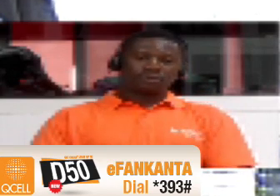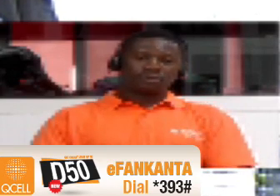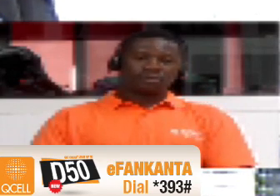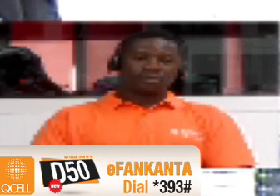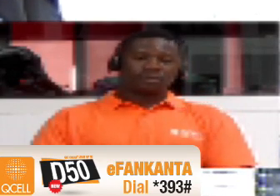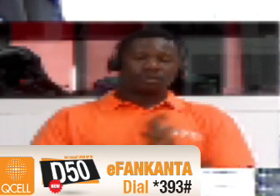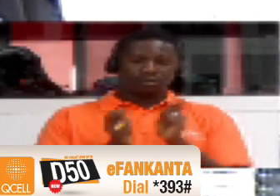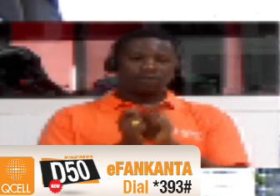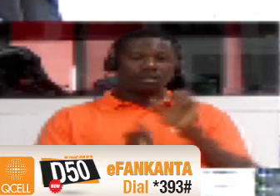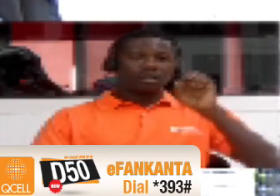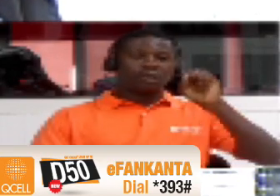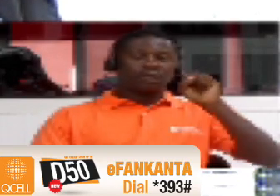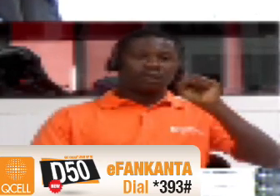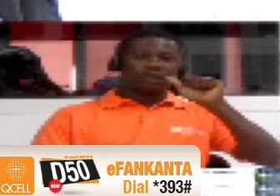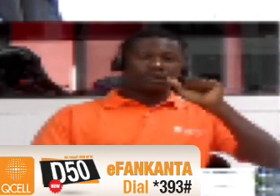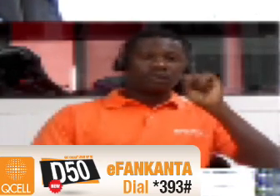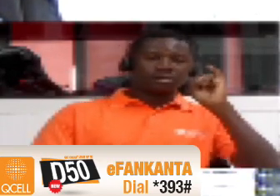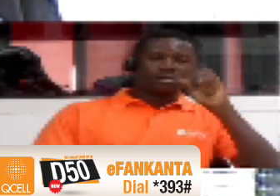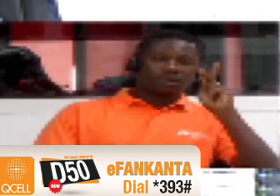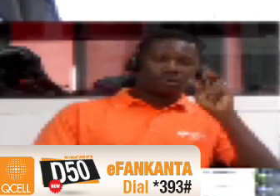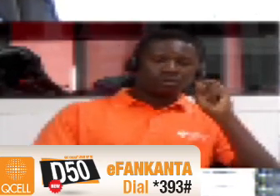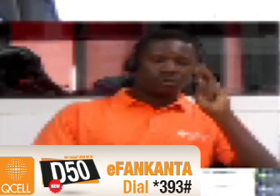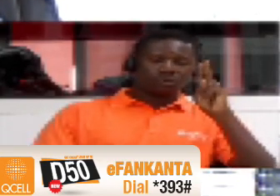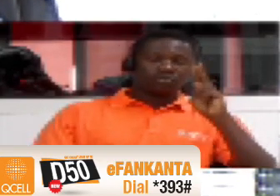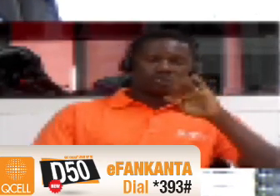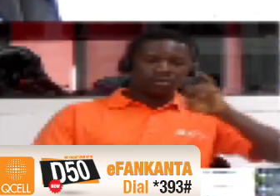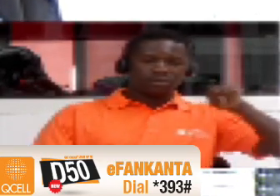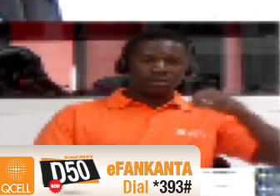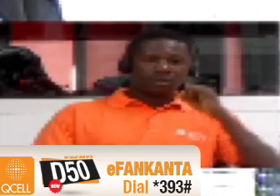Seku Jaju Taraje. I found Seku Jaju there.